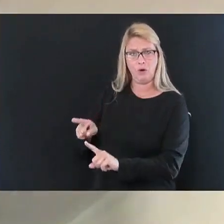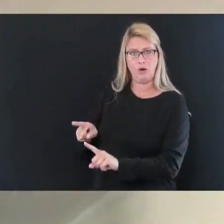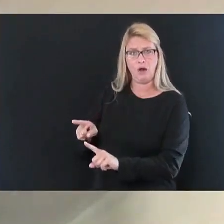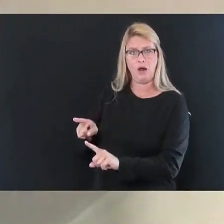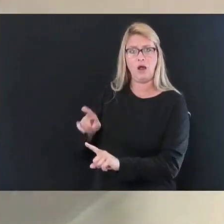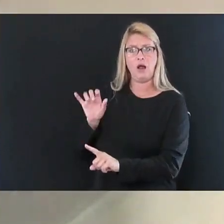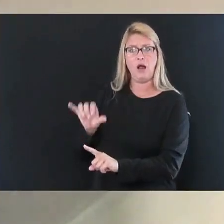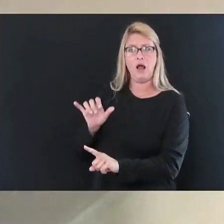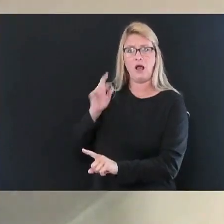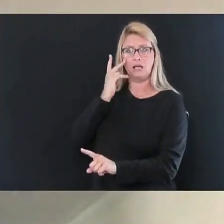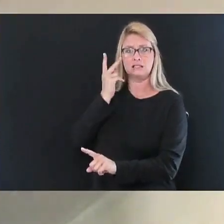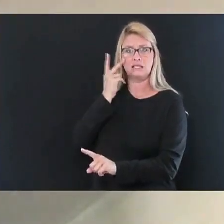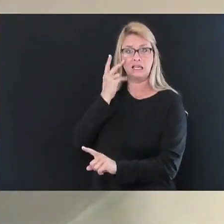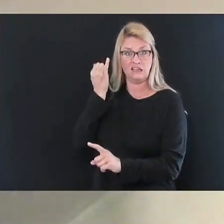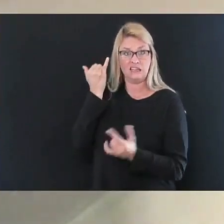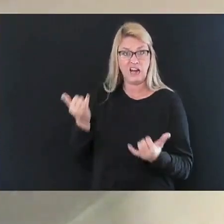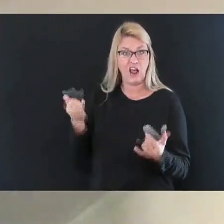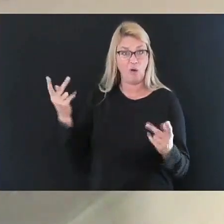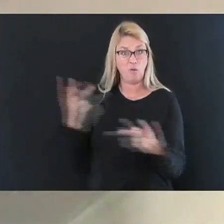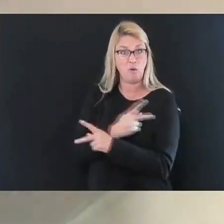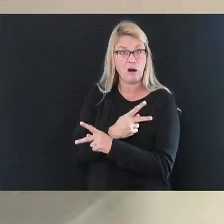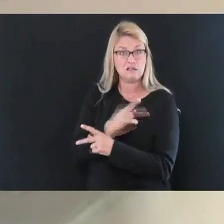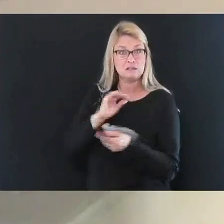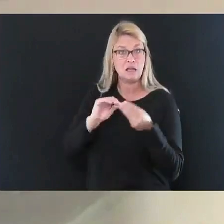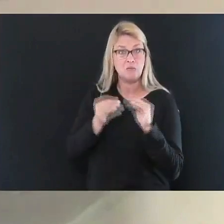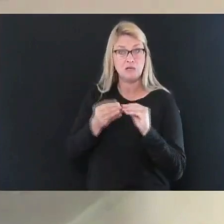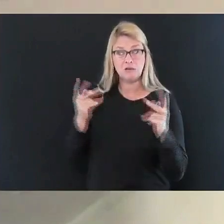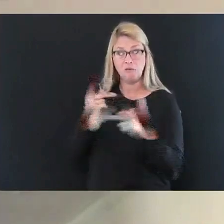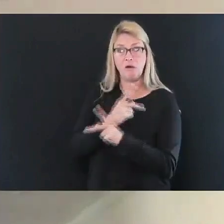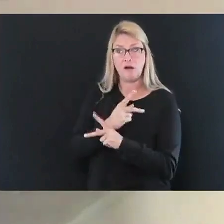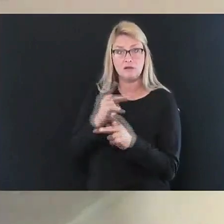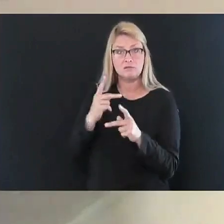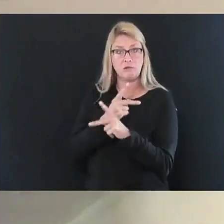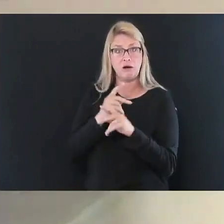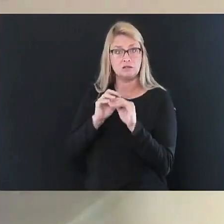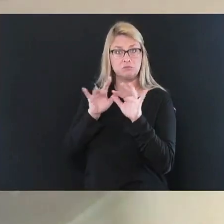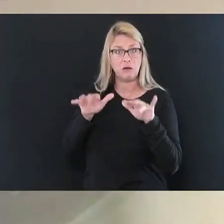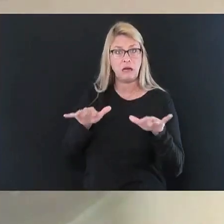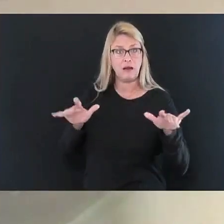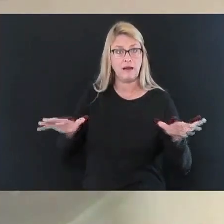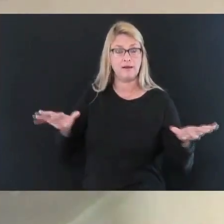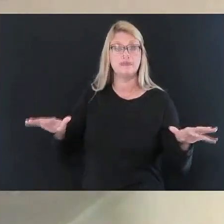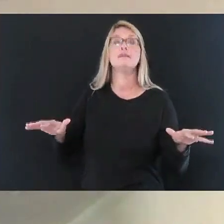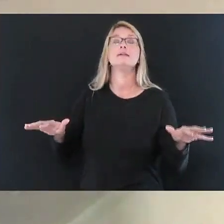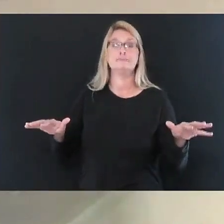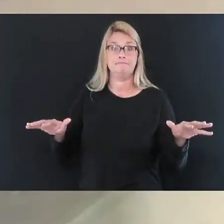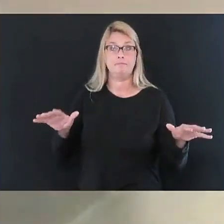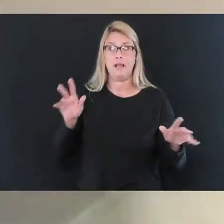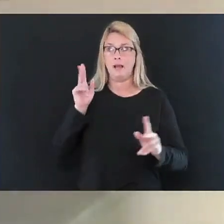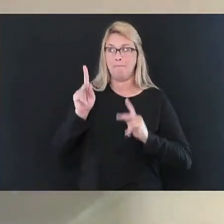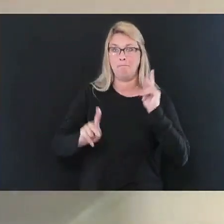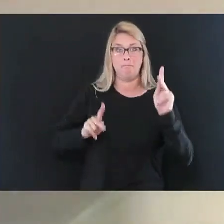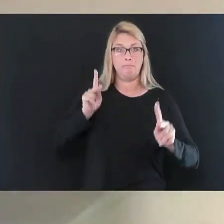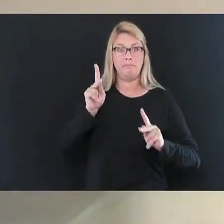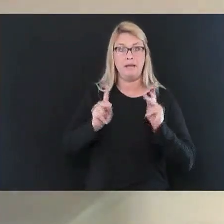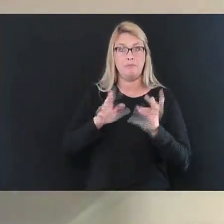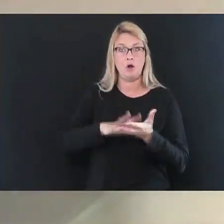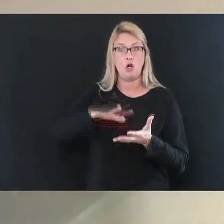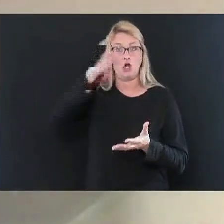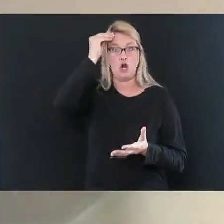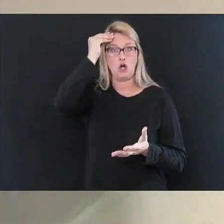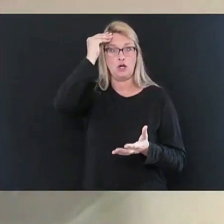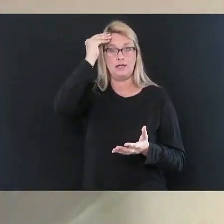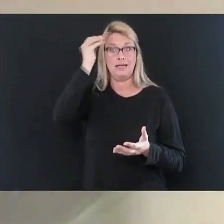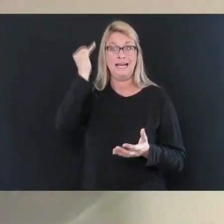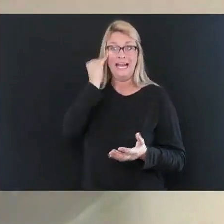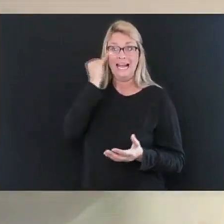worse condition as far as the public health assessment, that incidence rate, the counties learn that anytime you test,